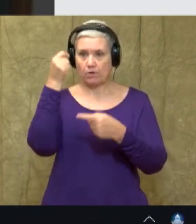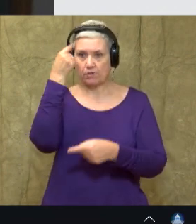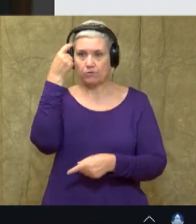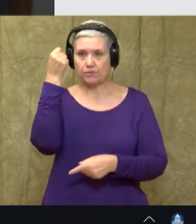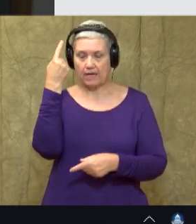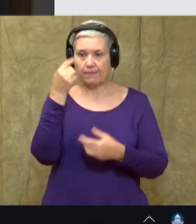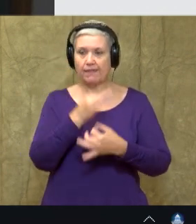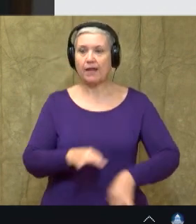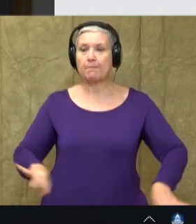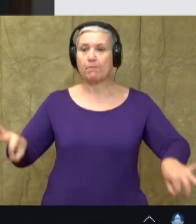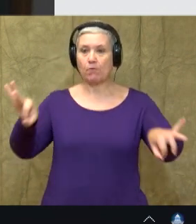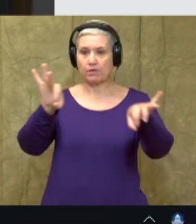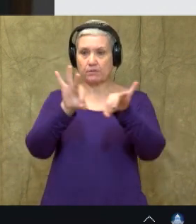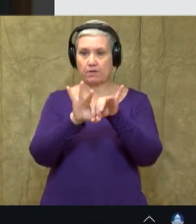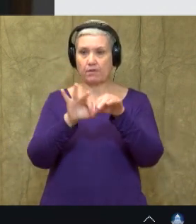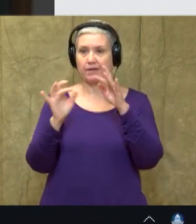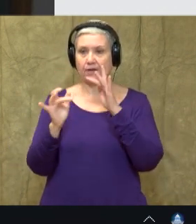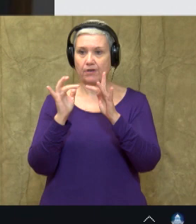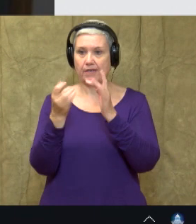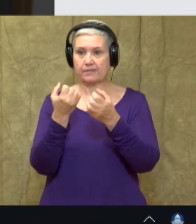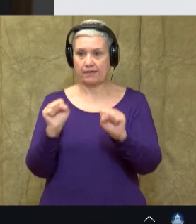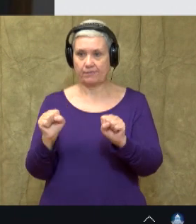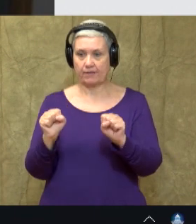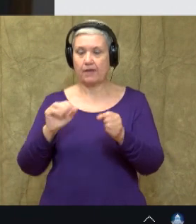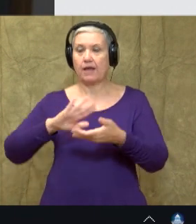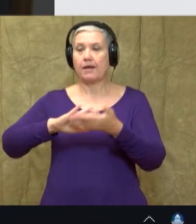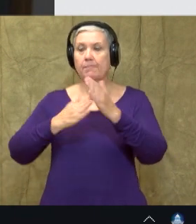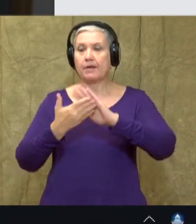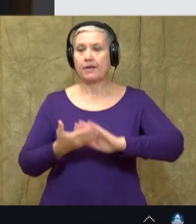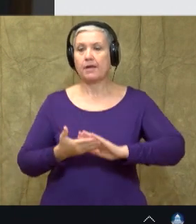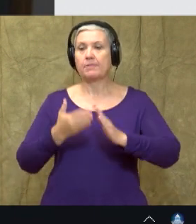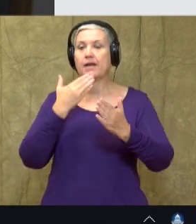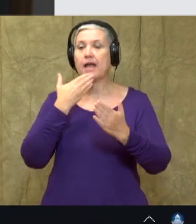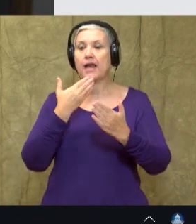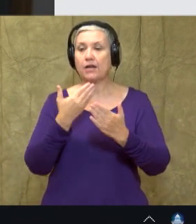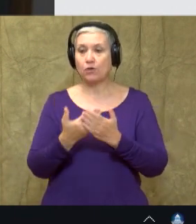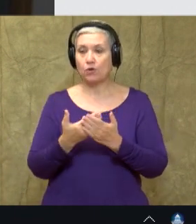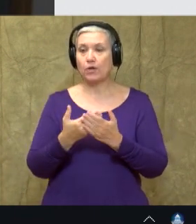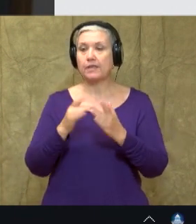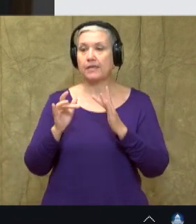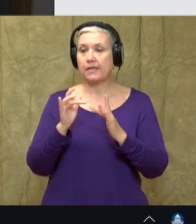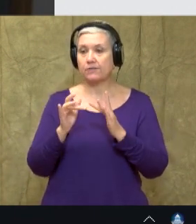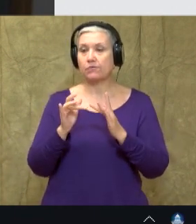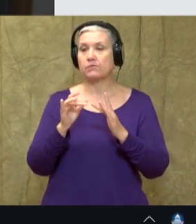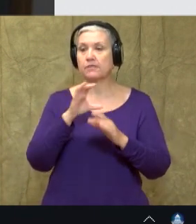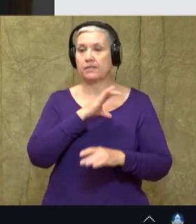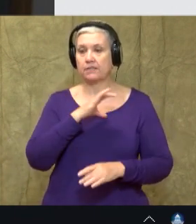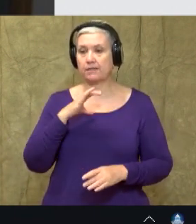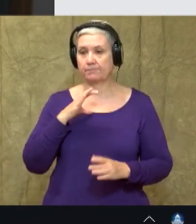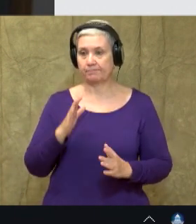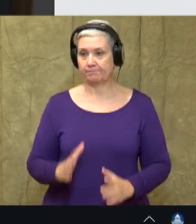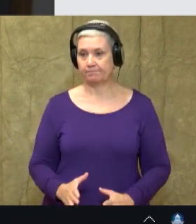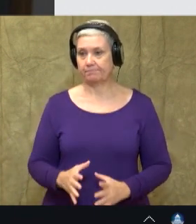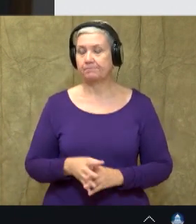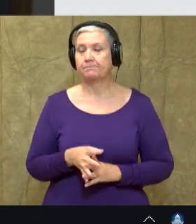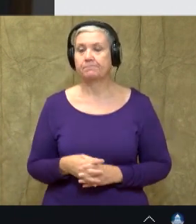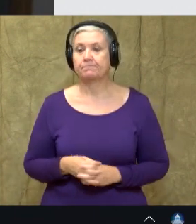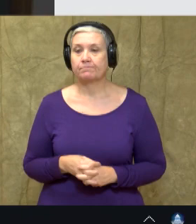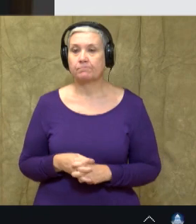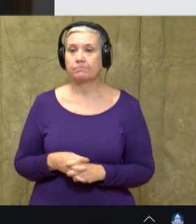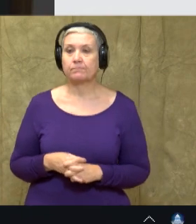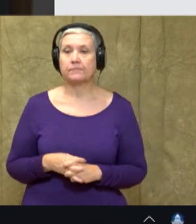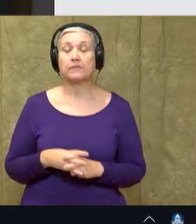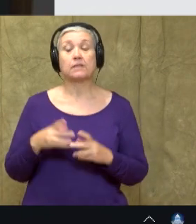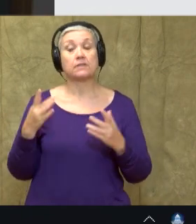to understand the importance of internet safety and becoming a good digital citizen. So remember today